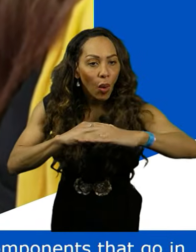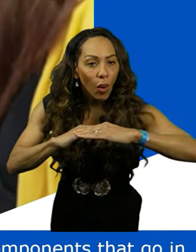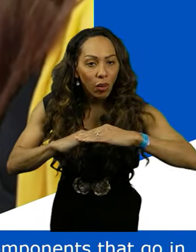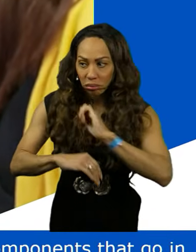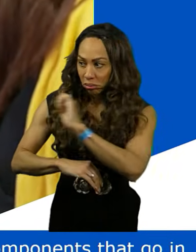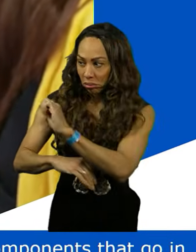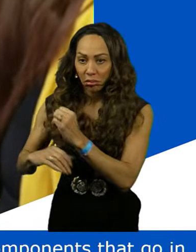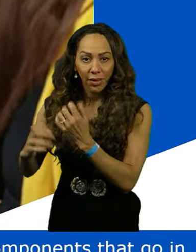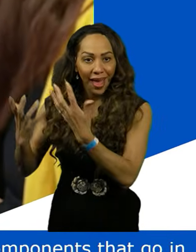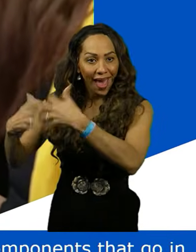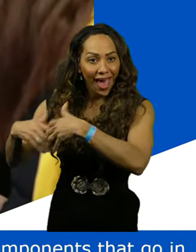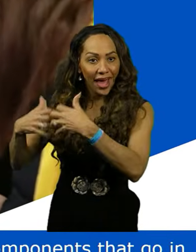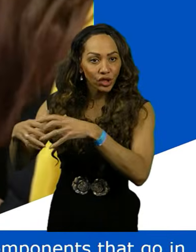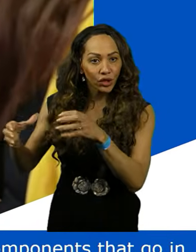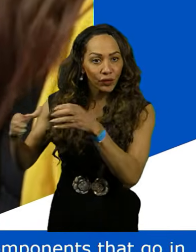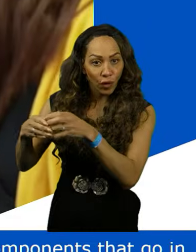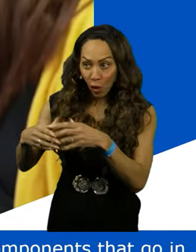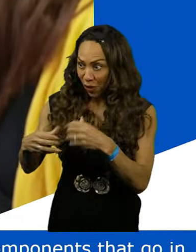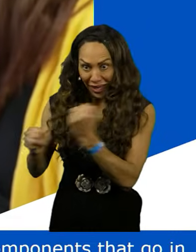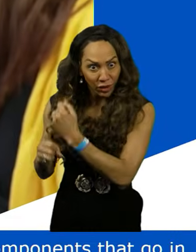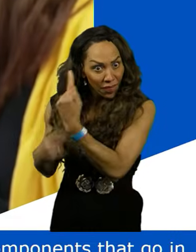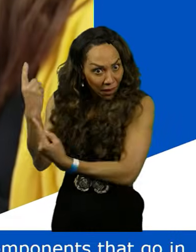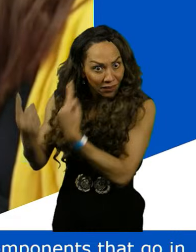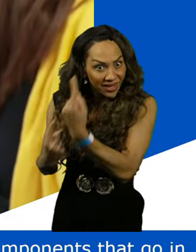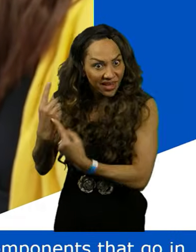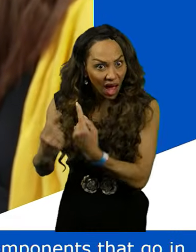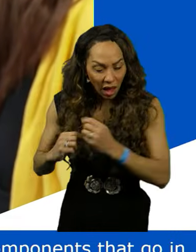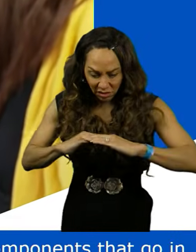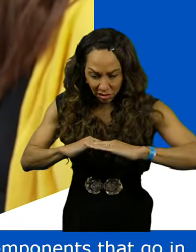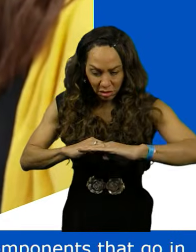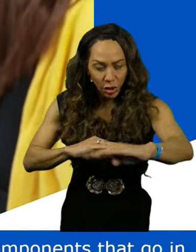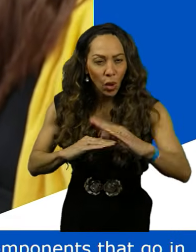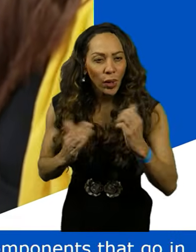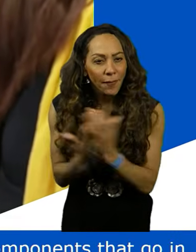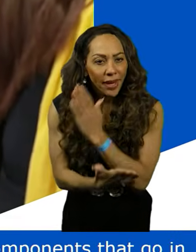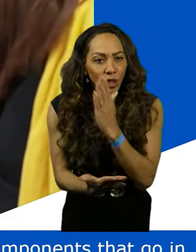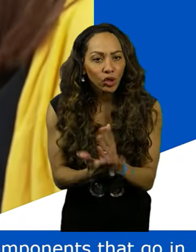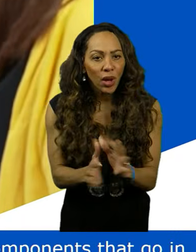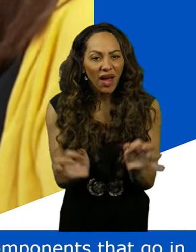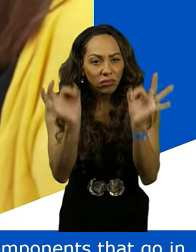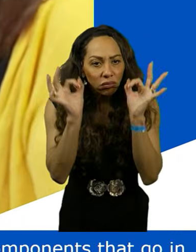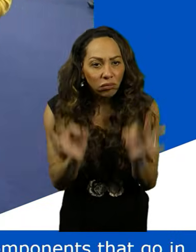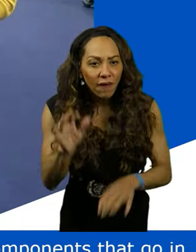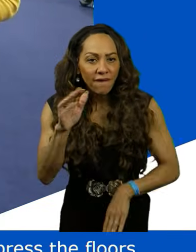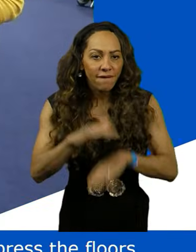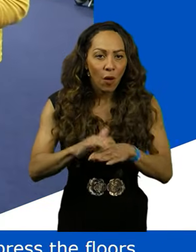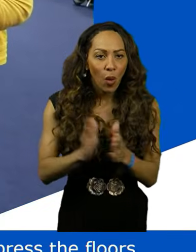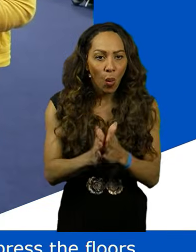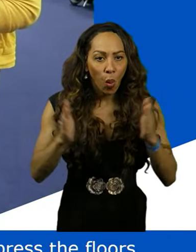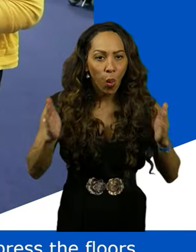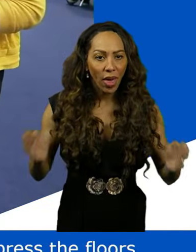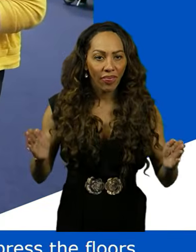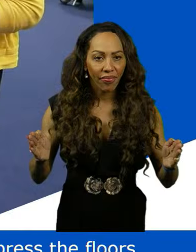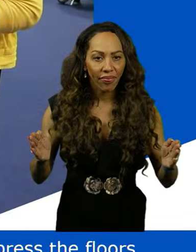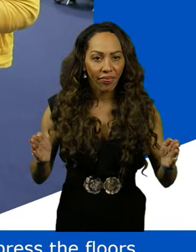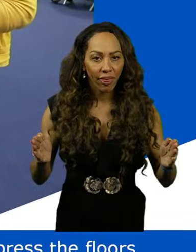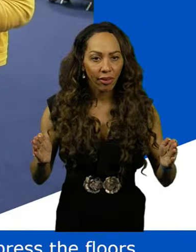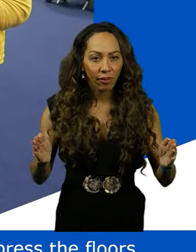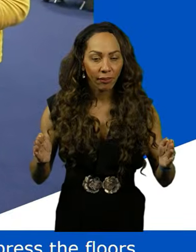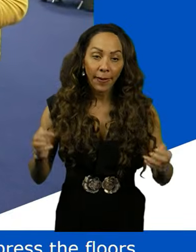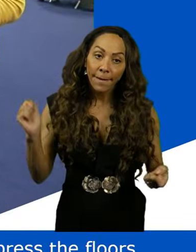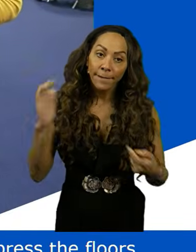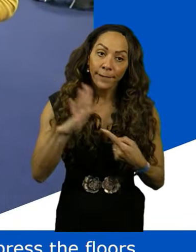division press the floors themselves, we can get the maximum width out of the car. Fantastic. Now, that is